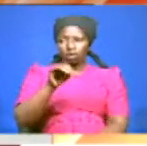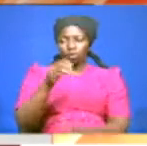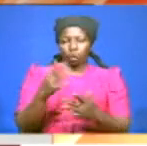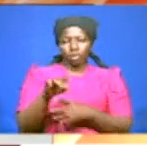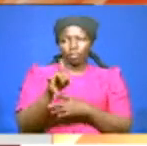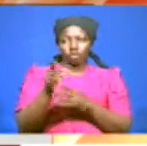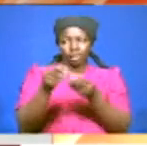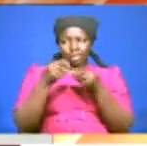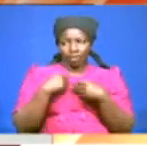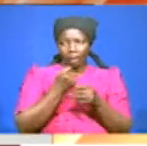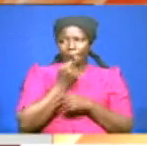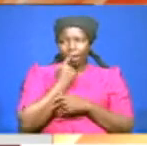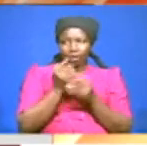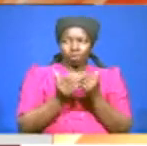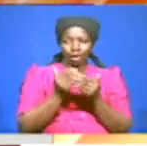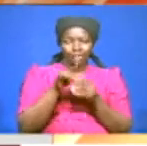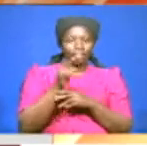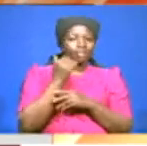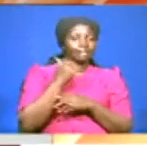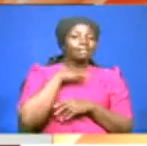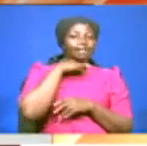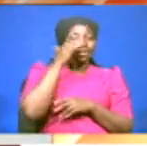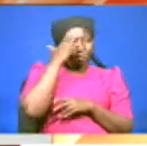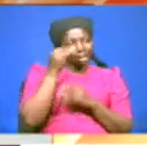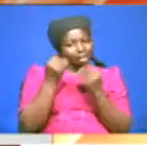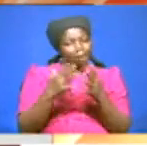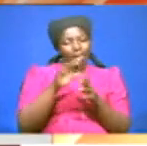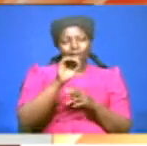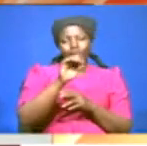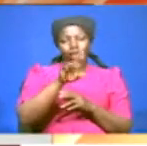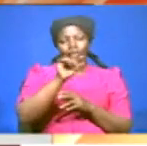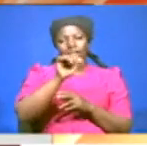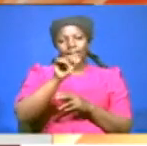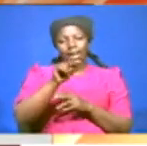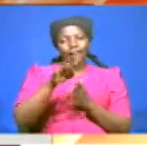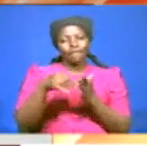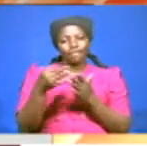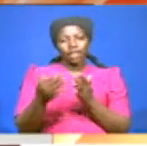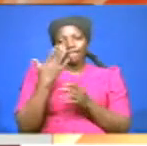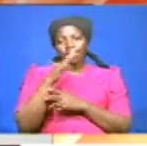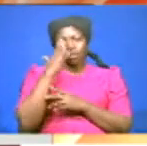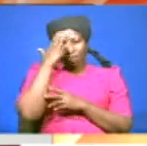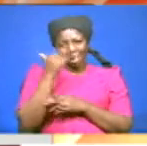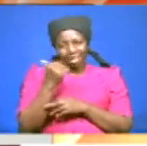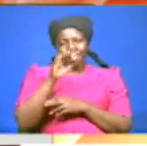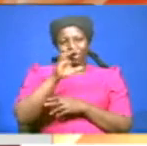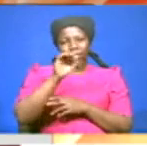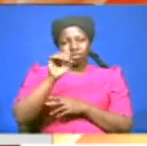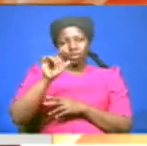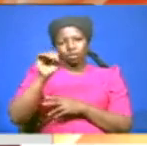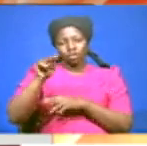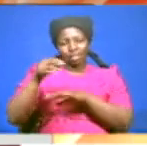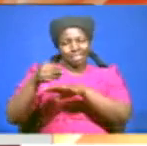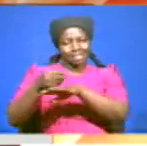he died due to multiple organ failure resulting from the progression of colon cancer associated with previous